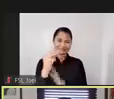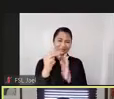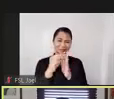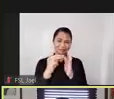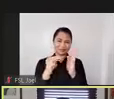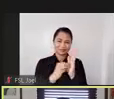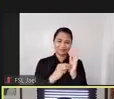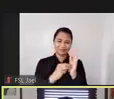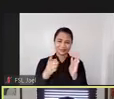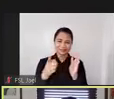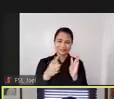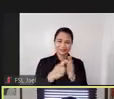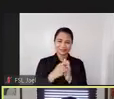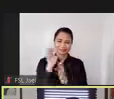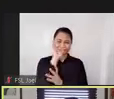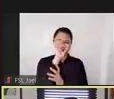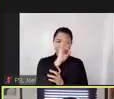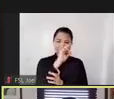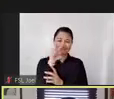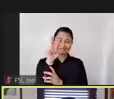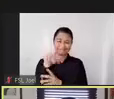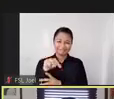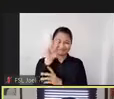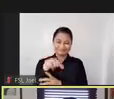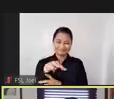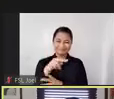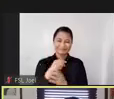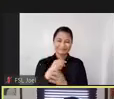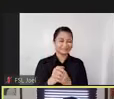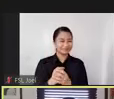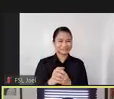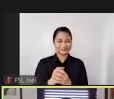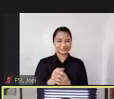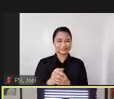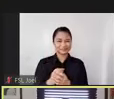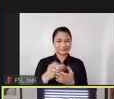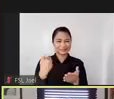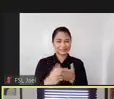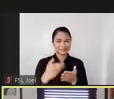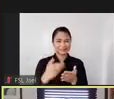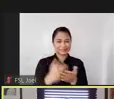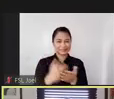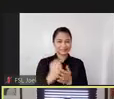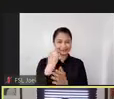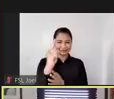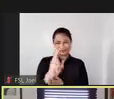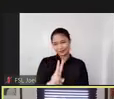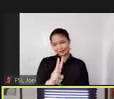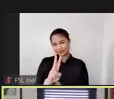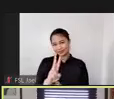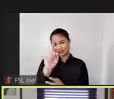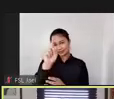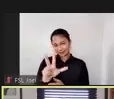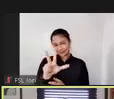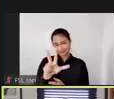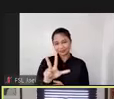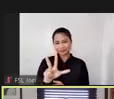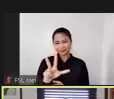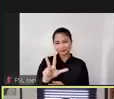population, the world, including the Philippines, dumps 1.3 billion tons of food